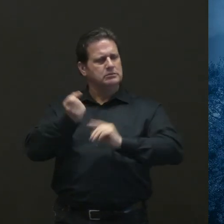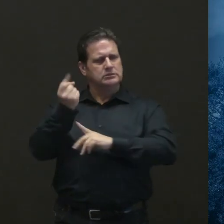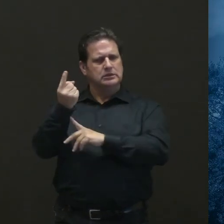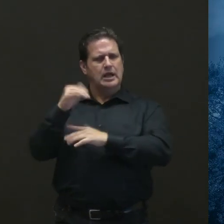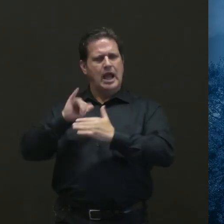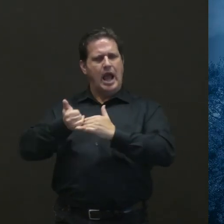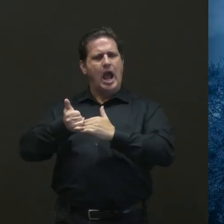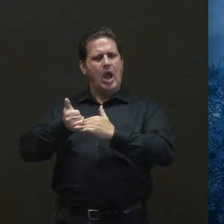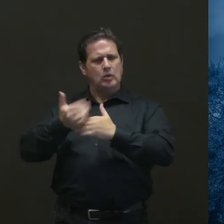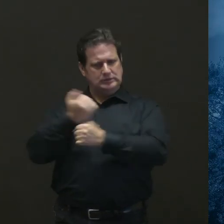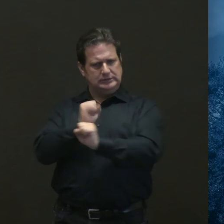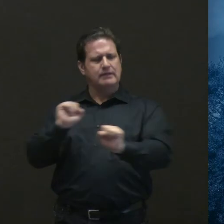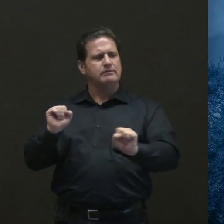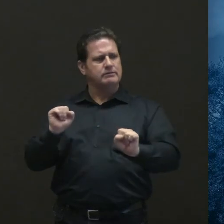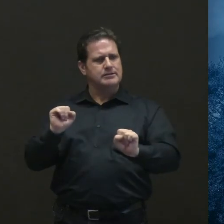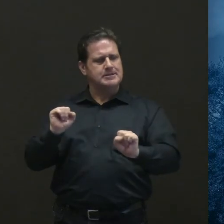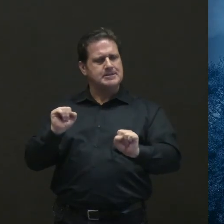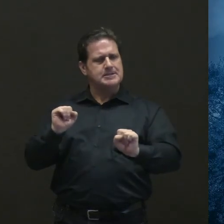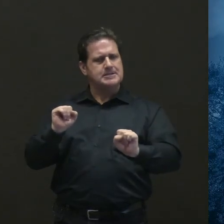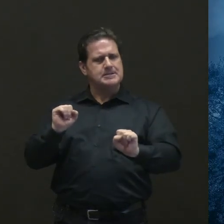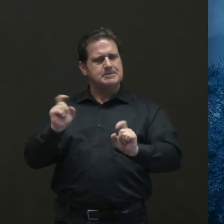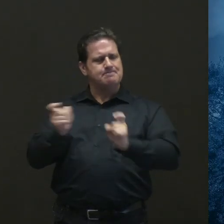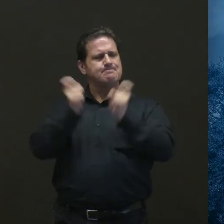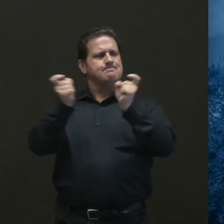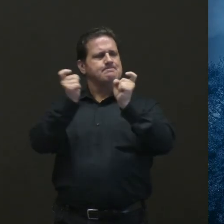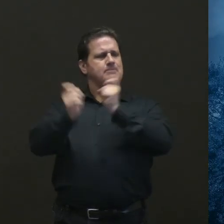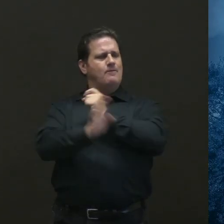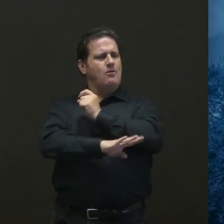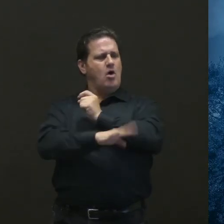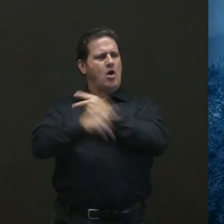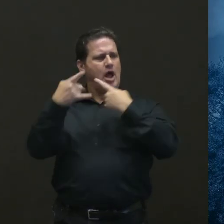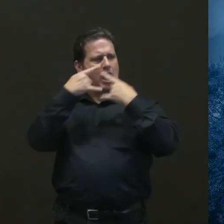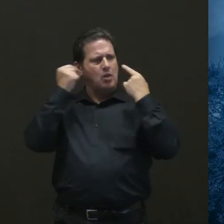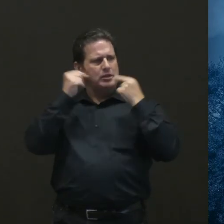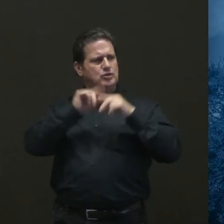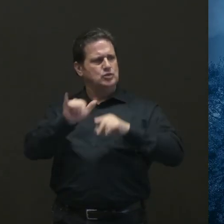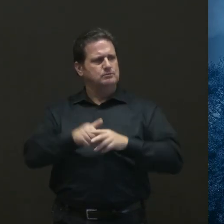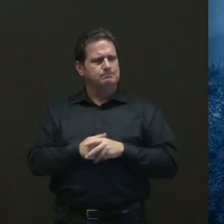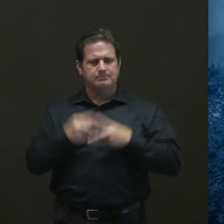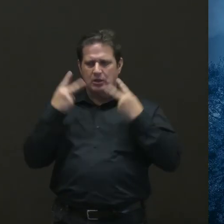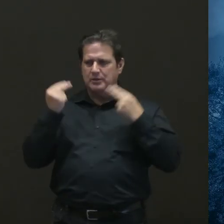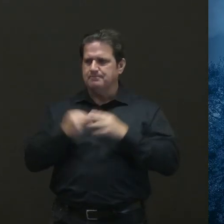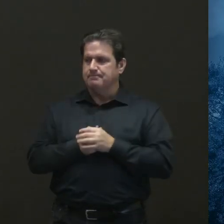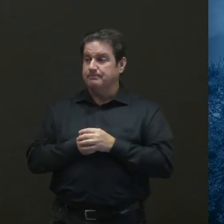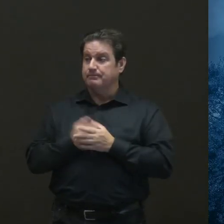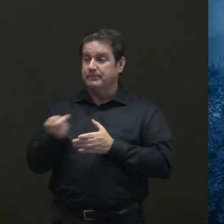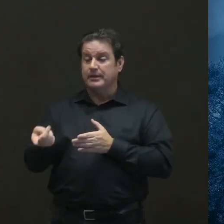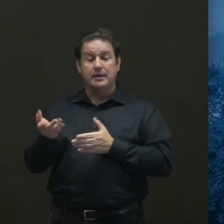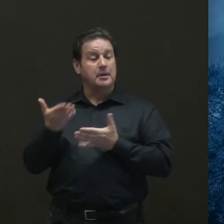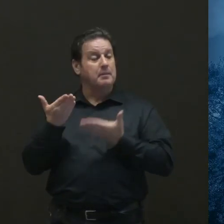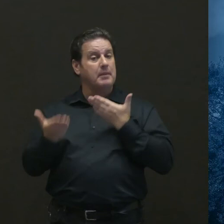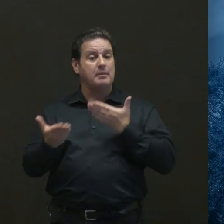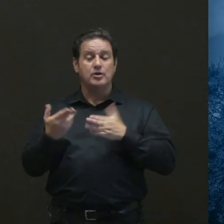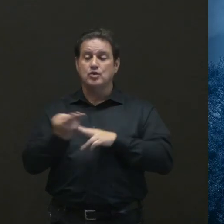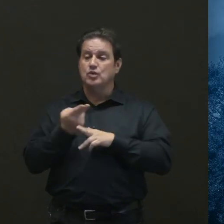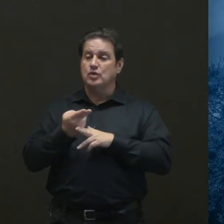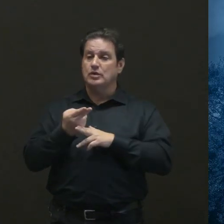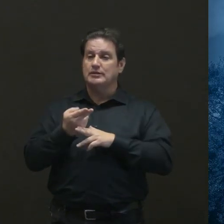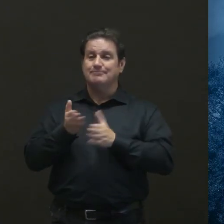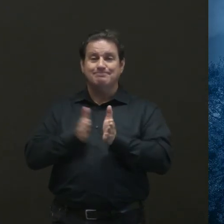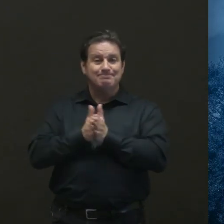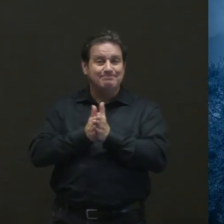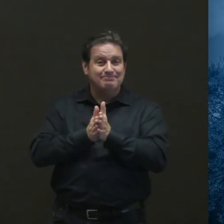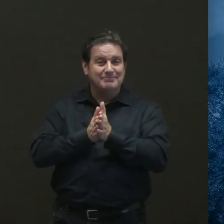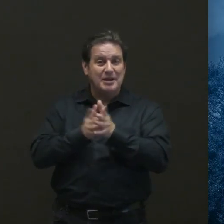understand how they can safely enjoy the fall season and Halloween. Maybe we can use it as another way to